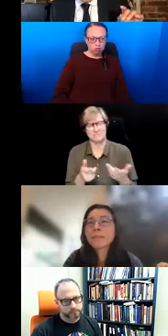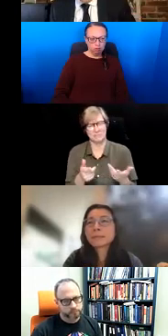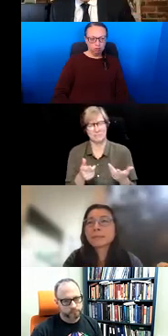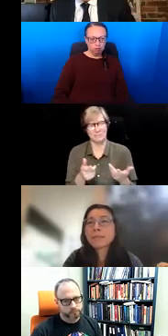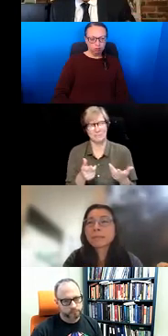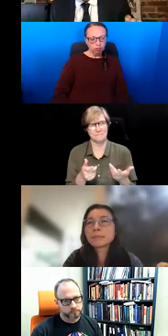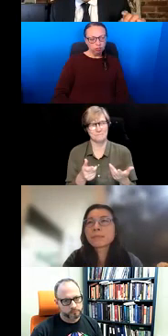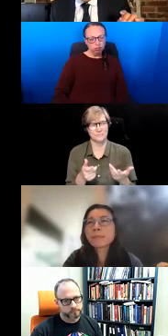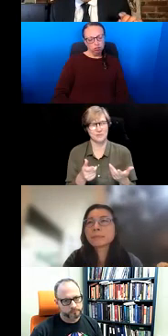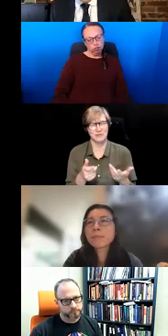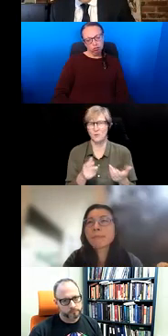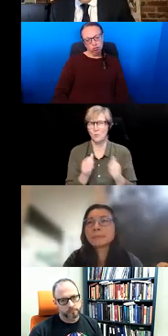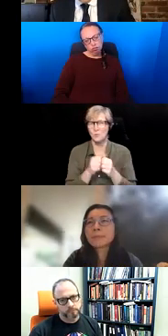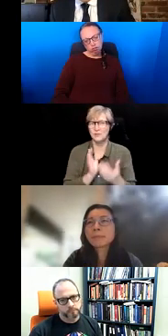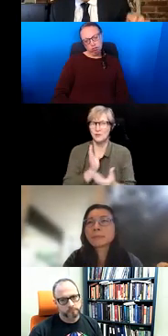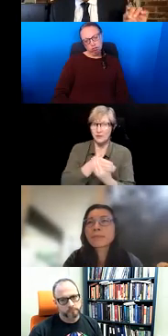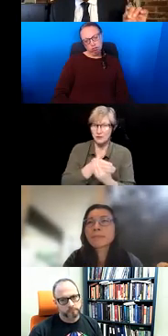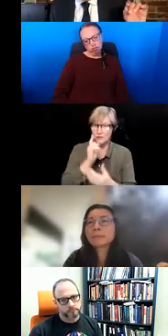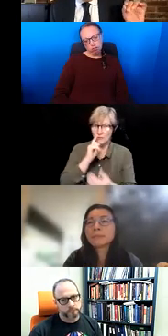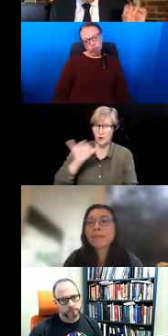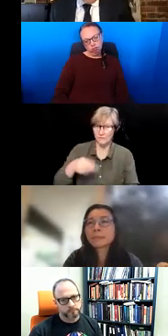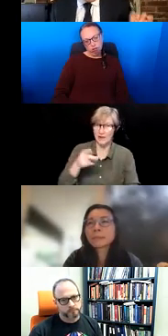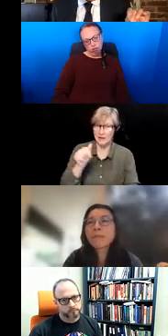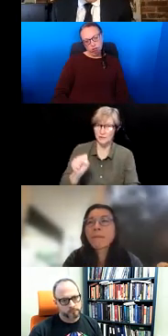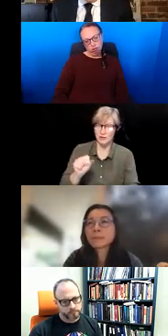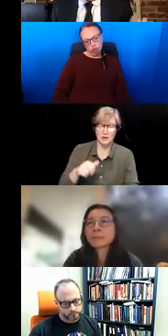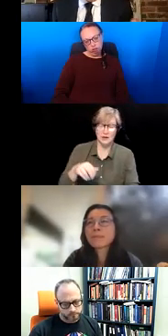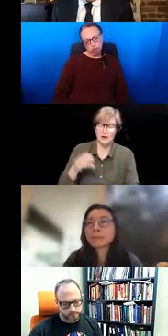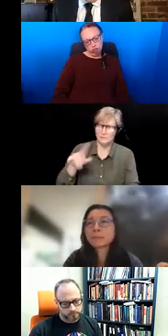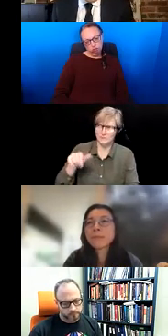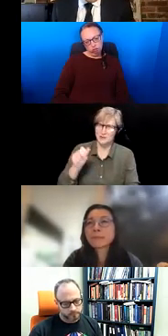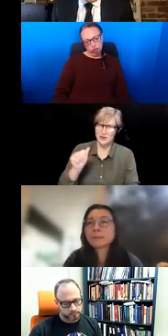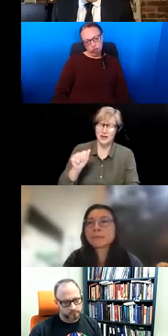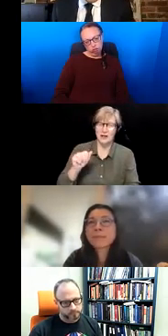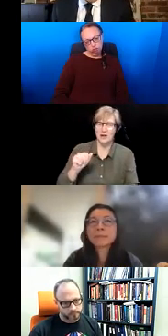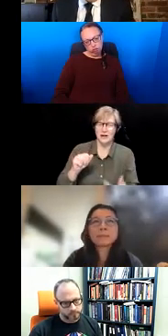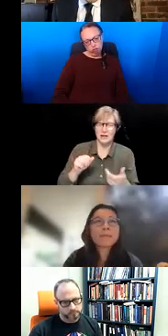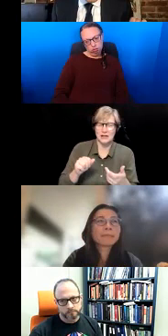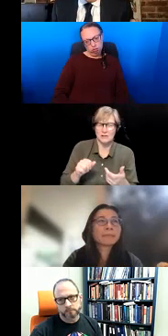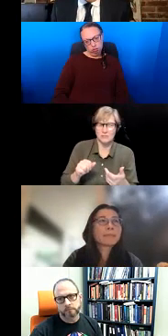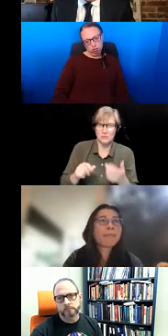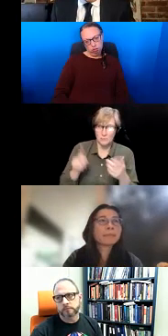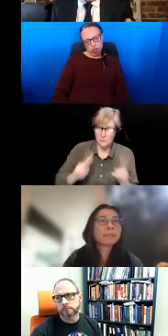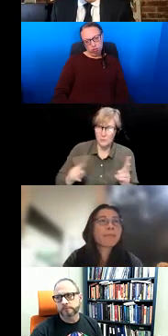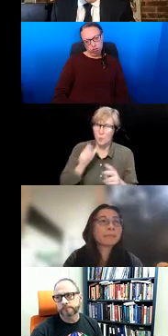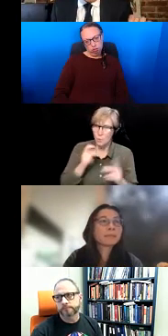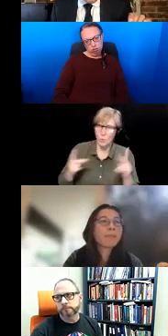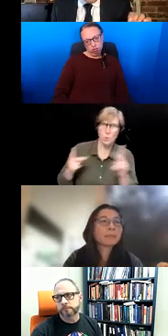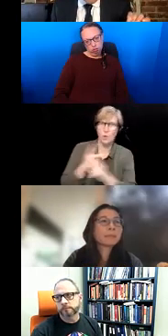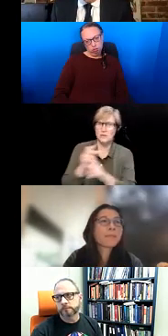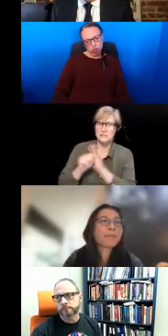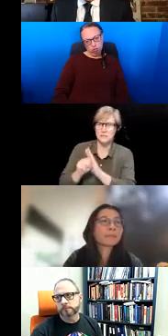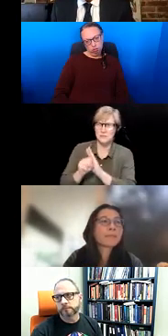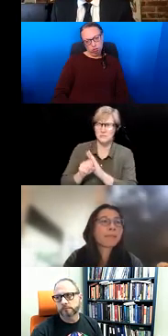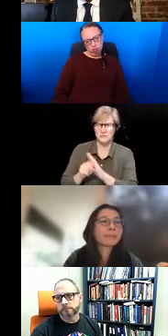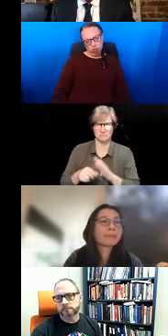in interventions in aphasia that your most severely affected individuals show the best benefits. In fact,